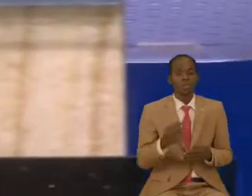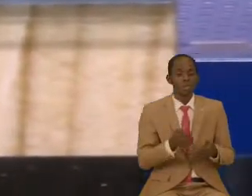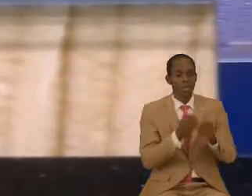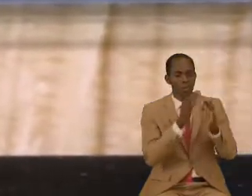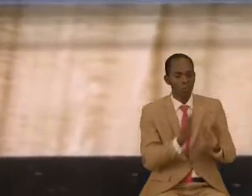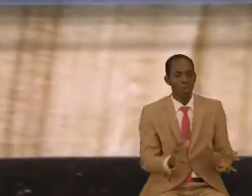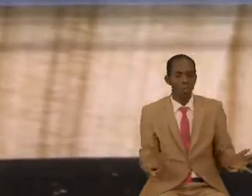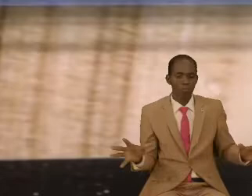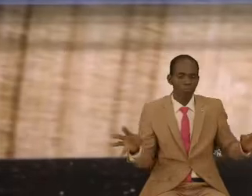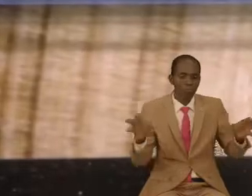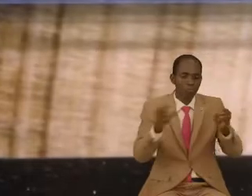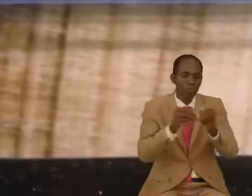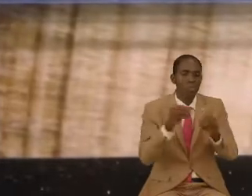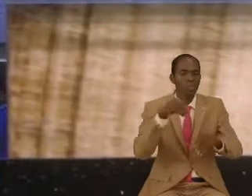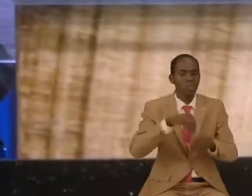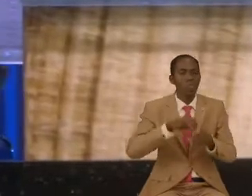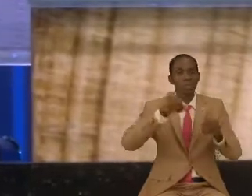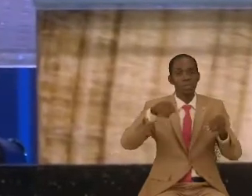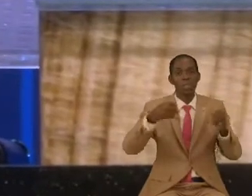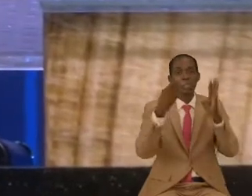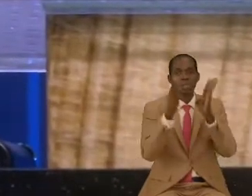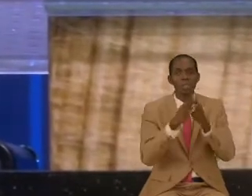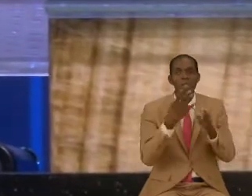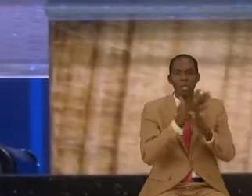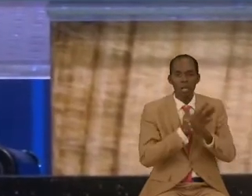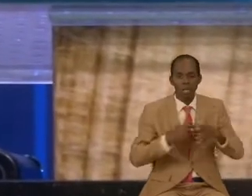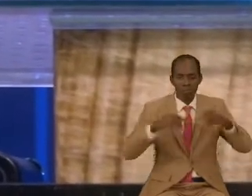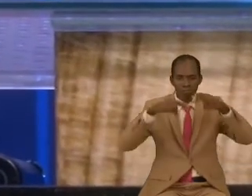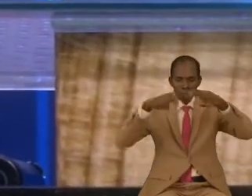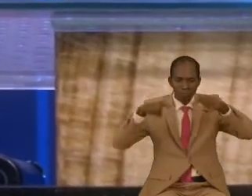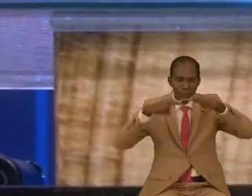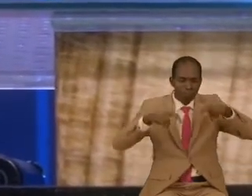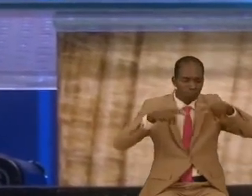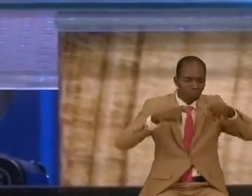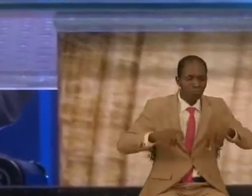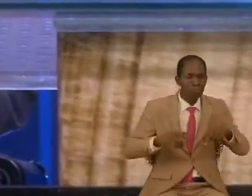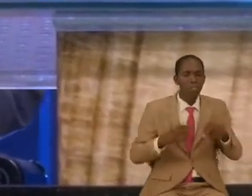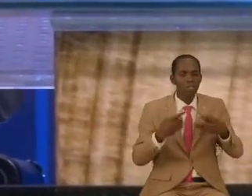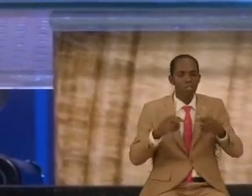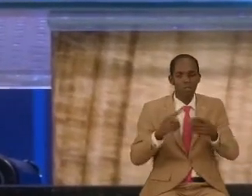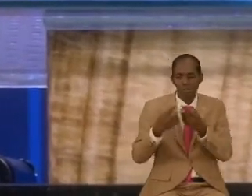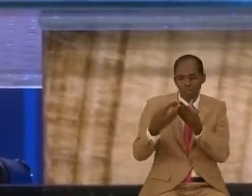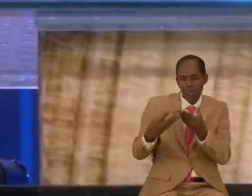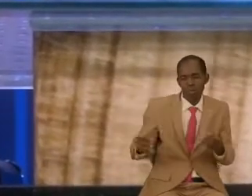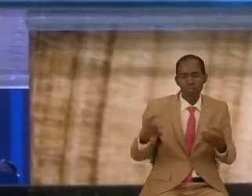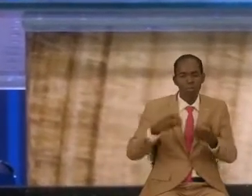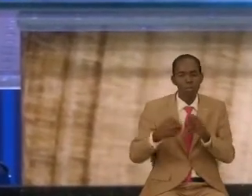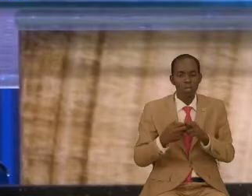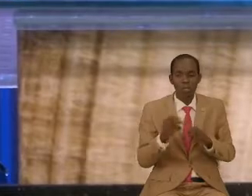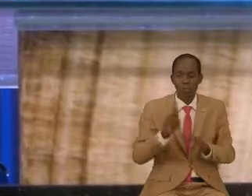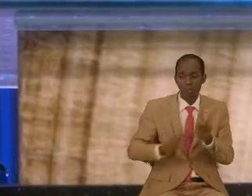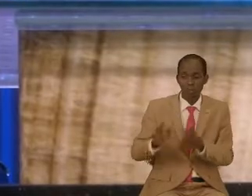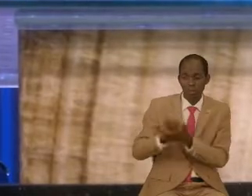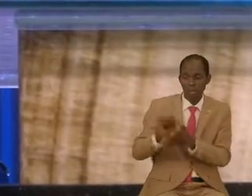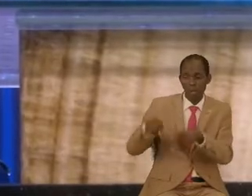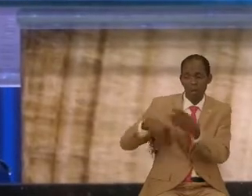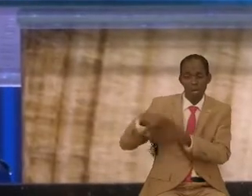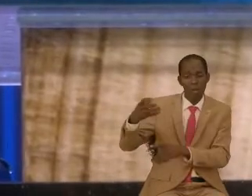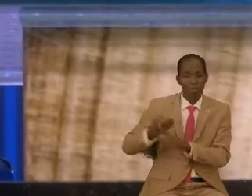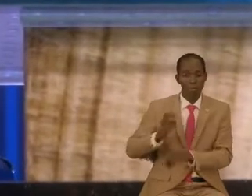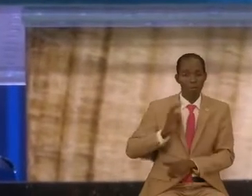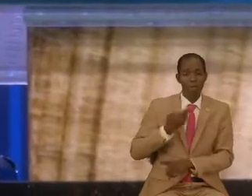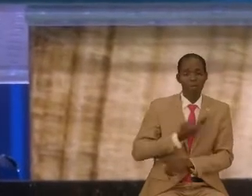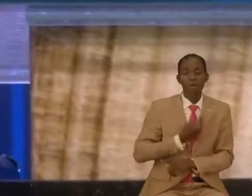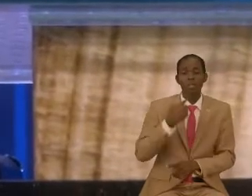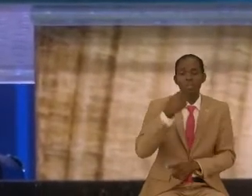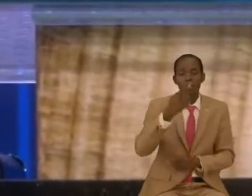together in Jerusalem and they examined the issue, and they said, these people that have gone out from us and they are telling you be